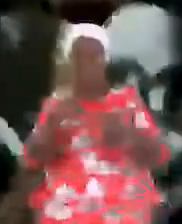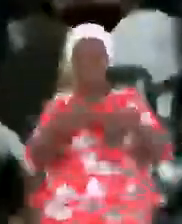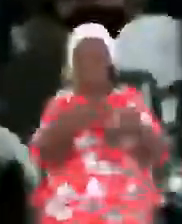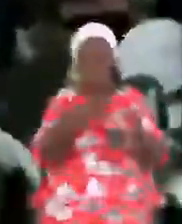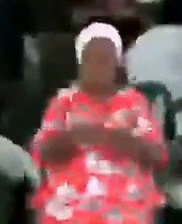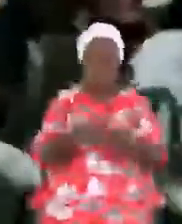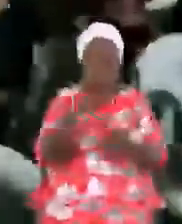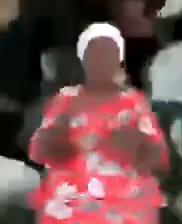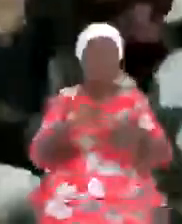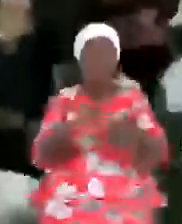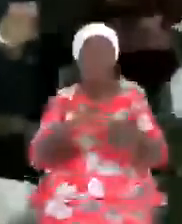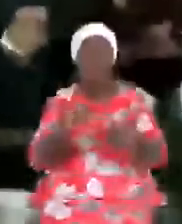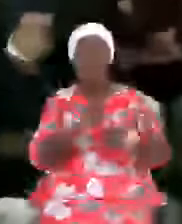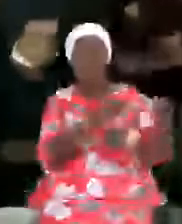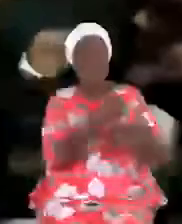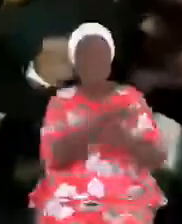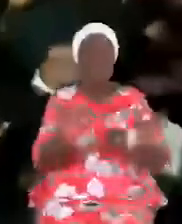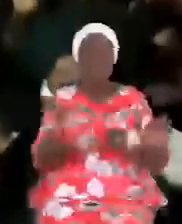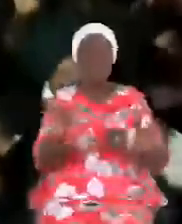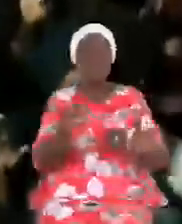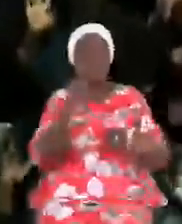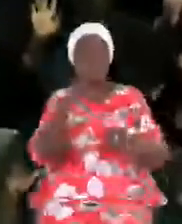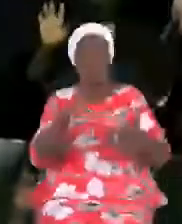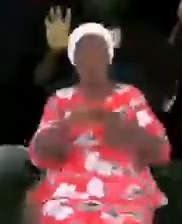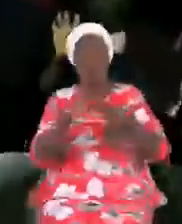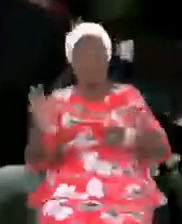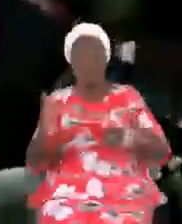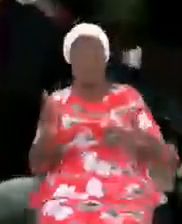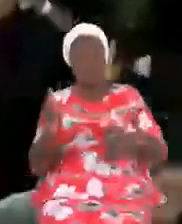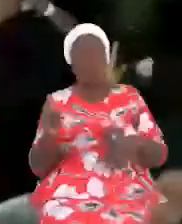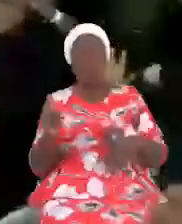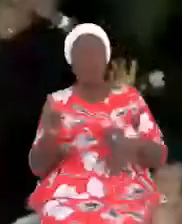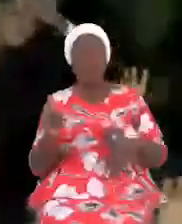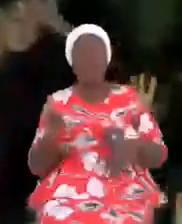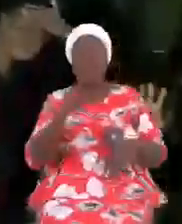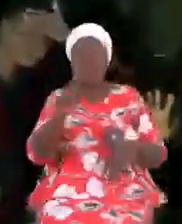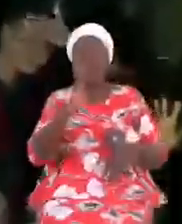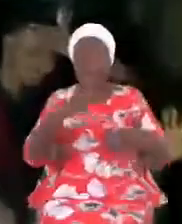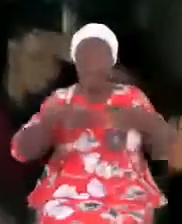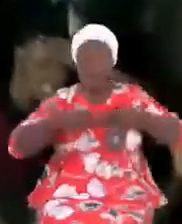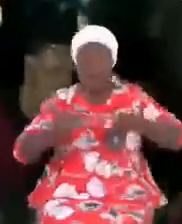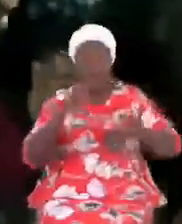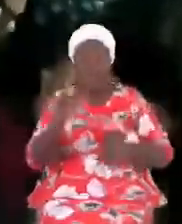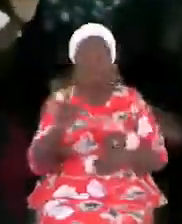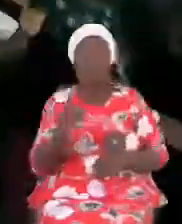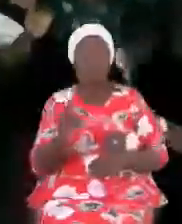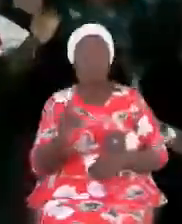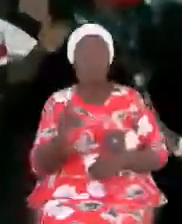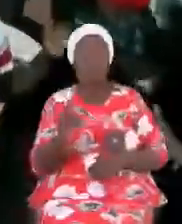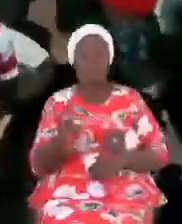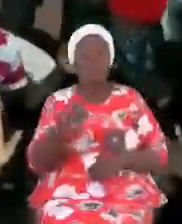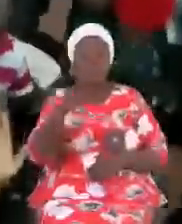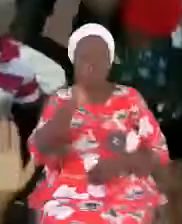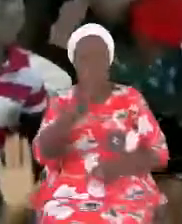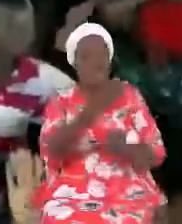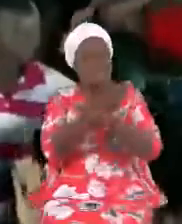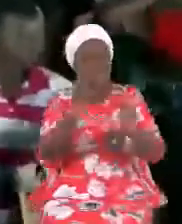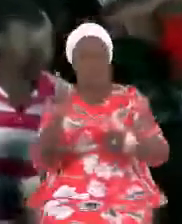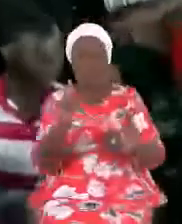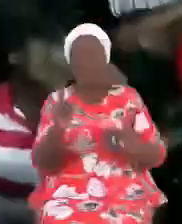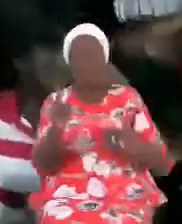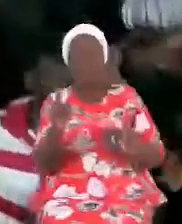free. You are loosed. You are healed. You are